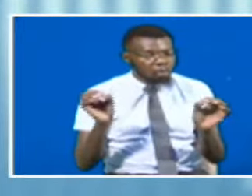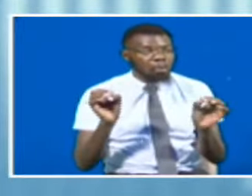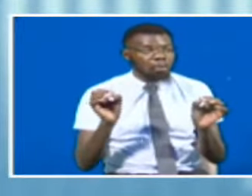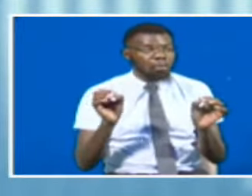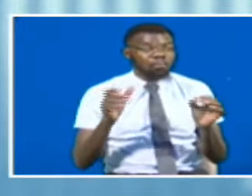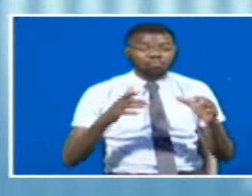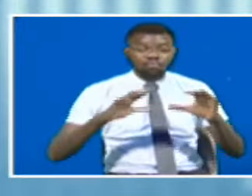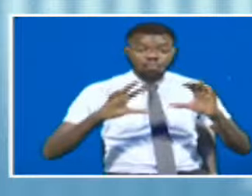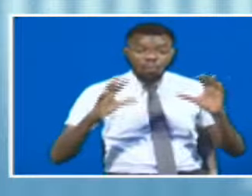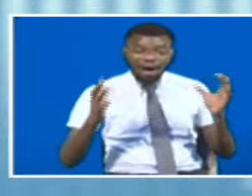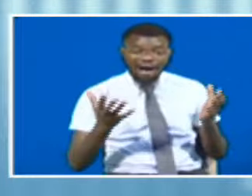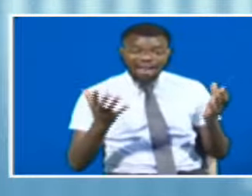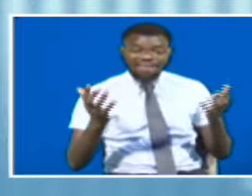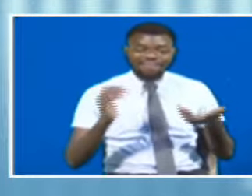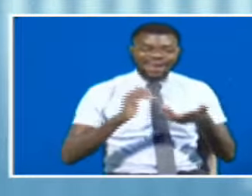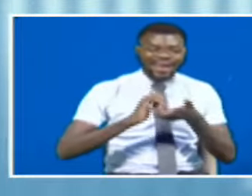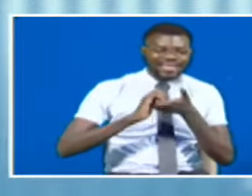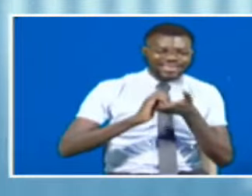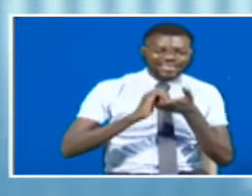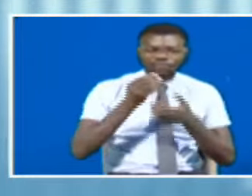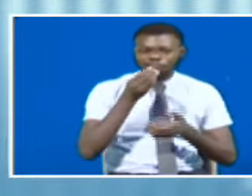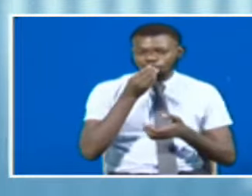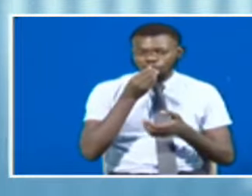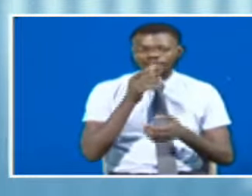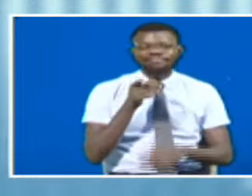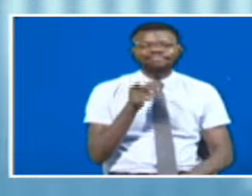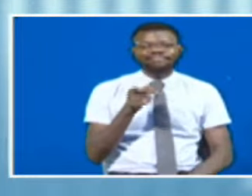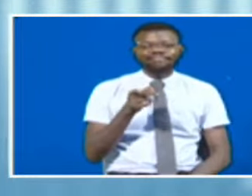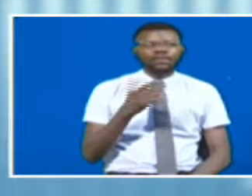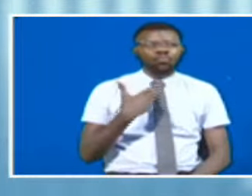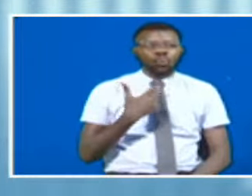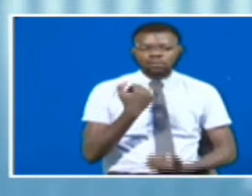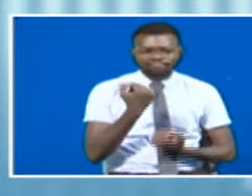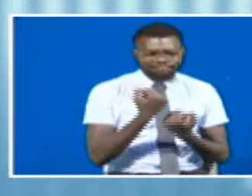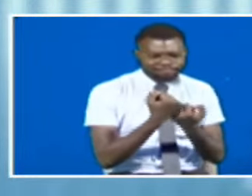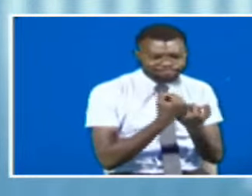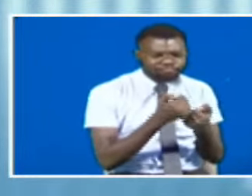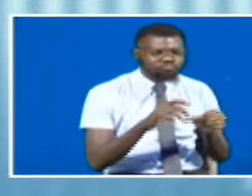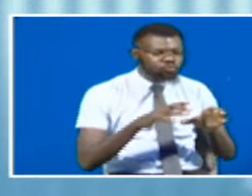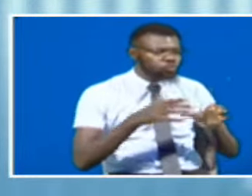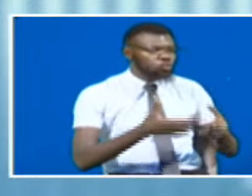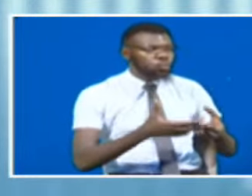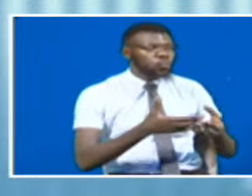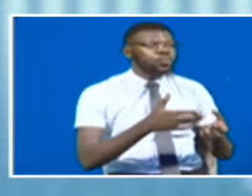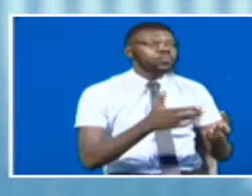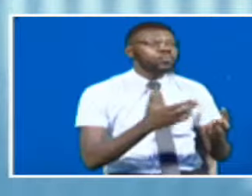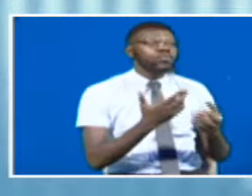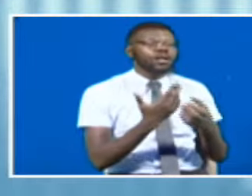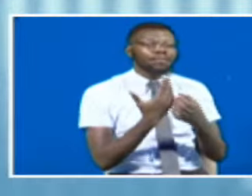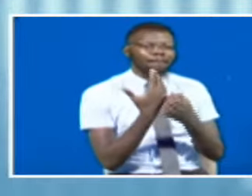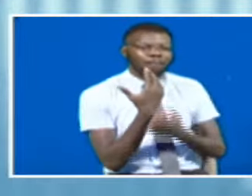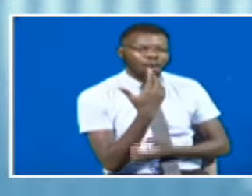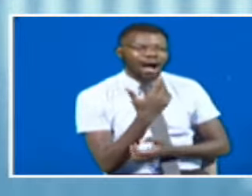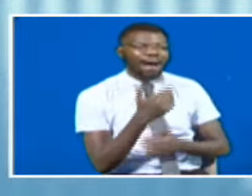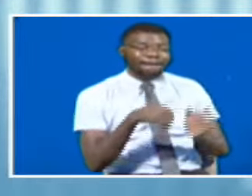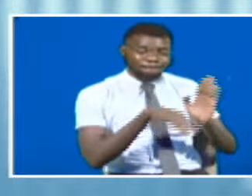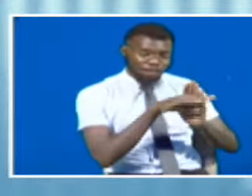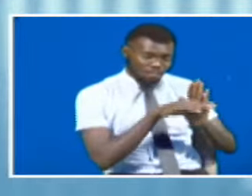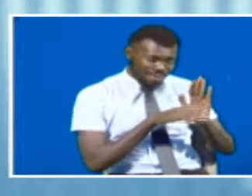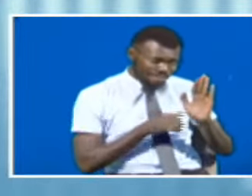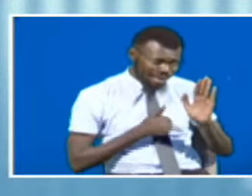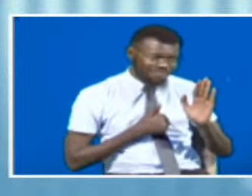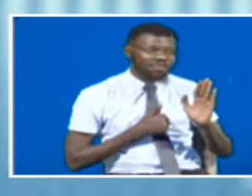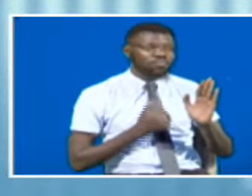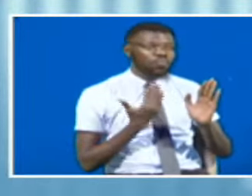the Global Alliance for Improved Nutrition is targeting to support vulnerable groups by working on programs seeking to improve